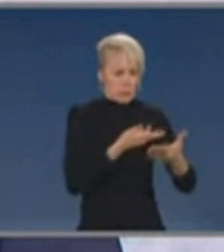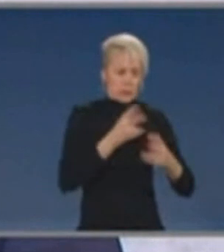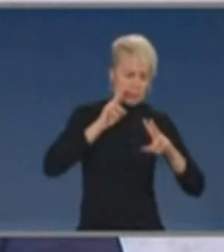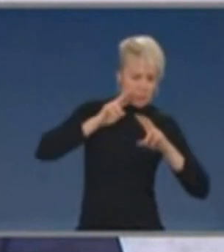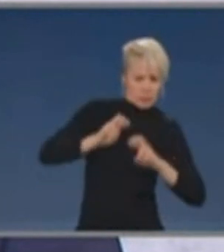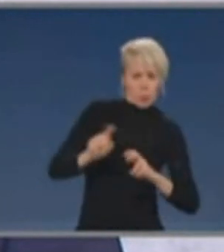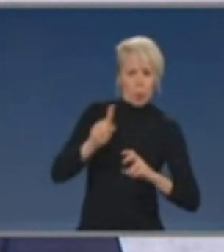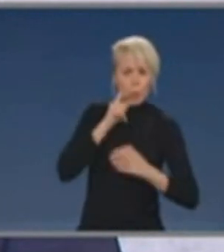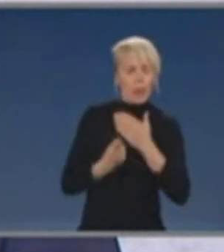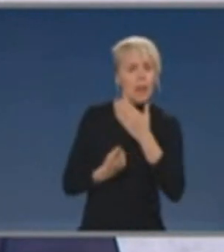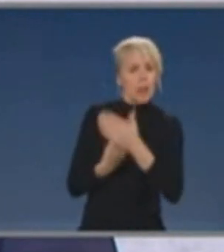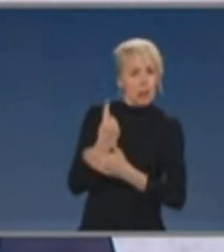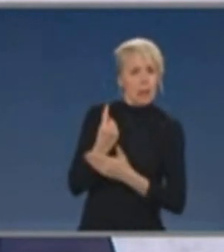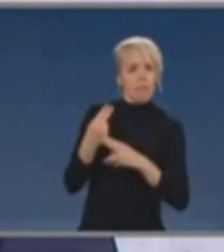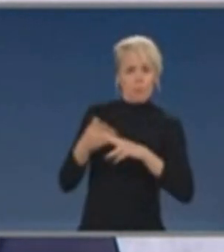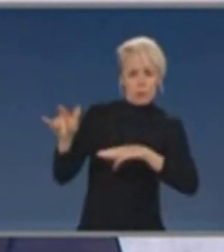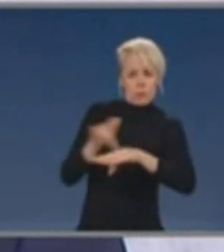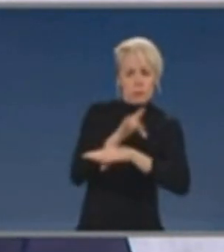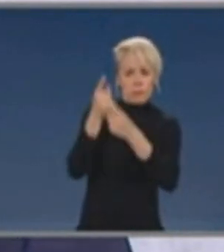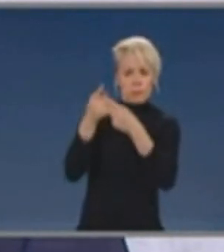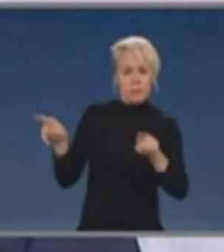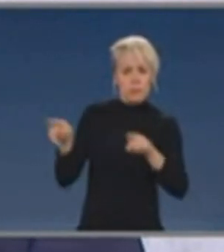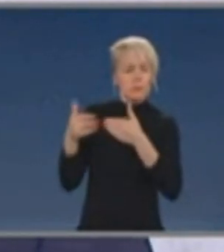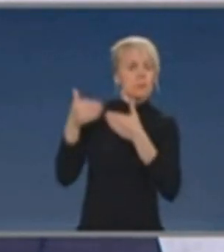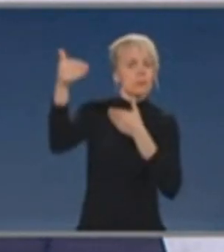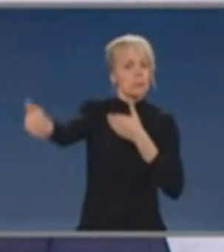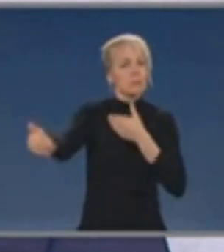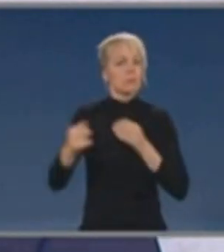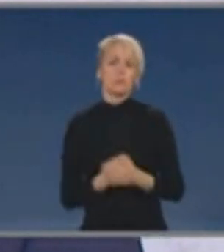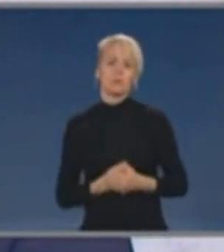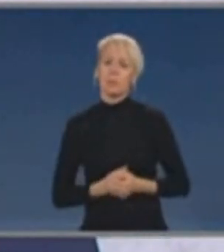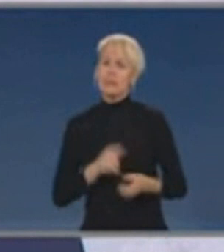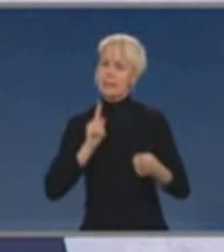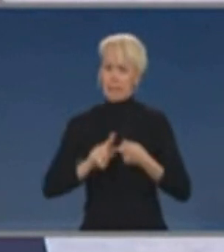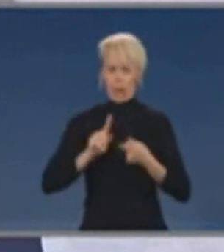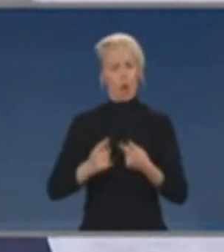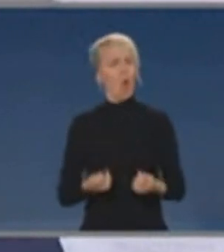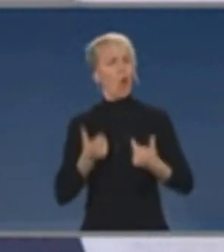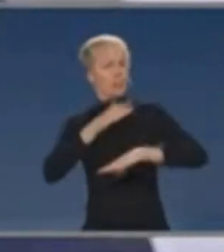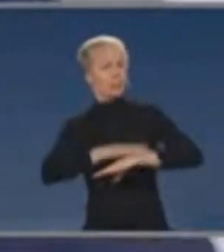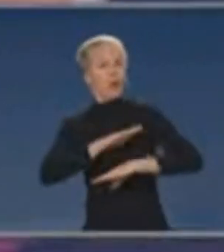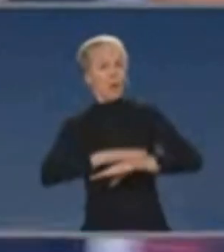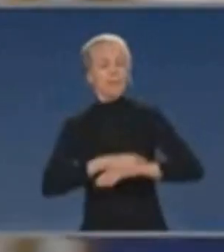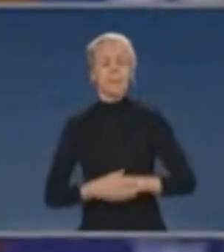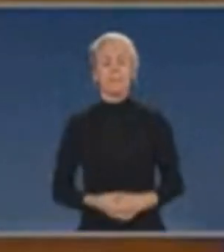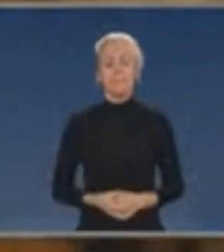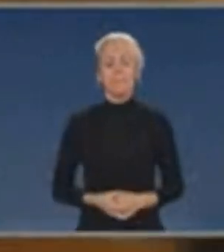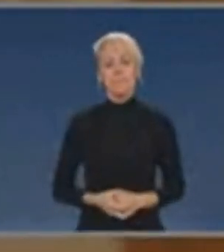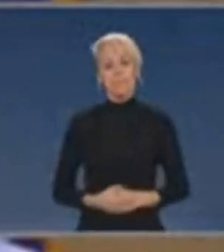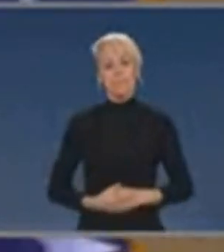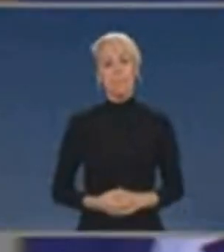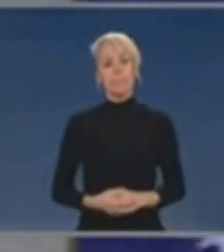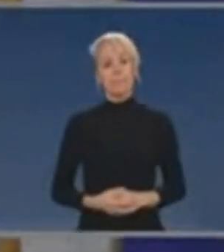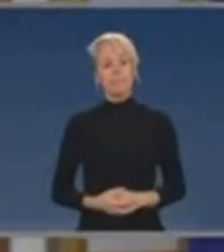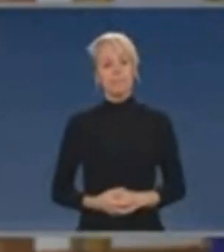at what our options are beyond that point in time and what is necessary. But it is still very premature to be making those calls. Josh, did you want to add that? Well, I was